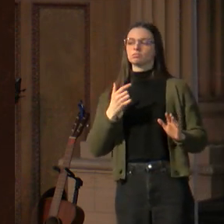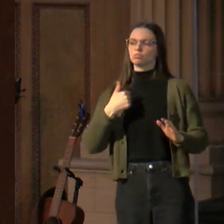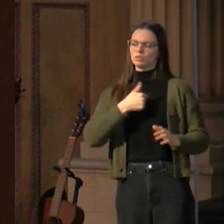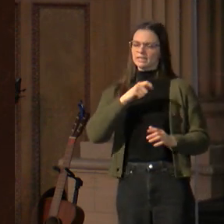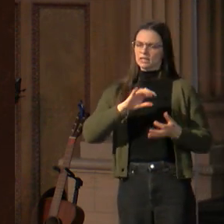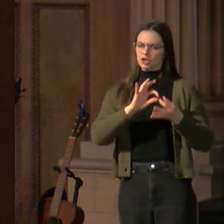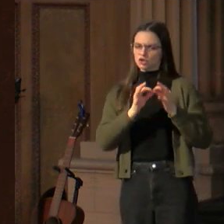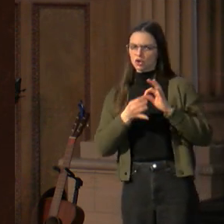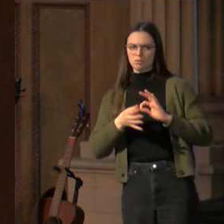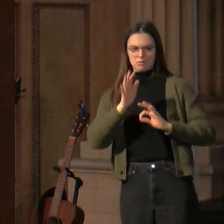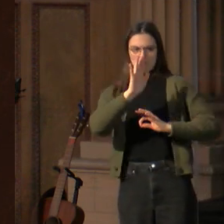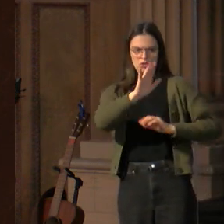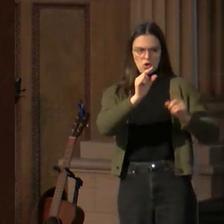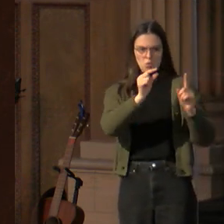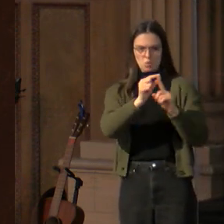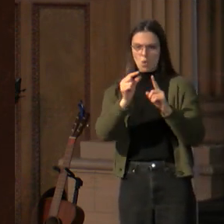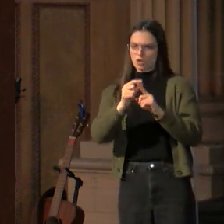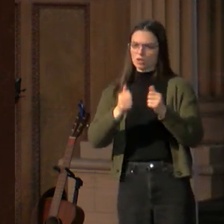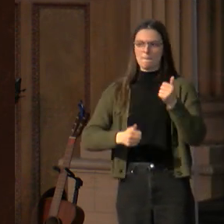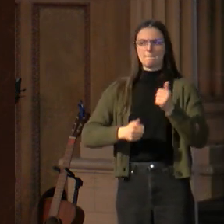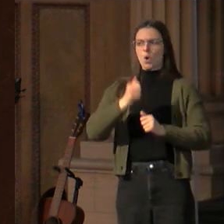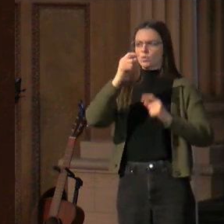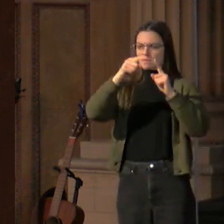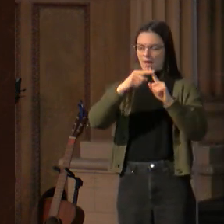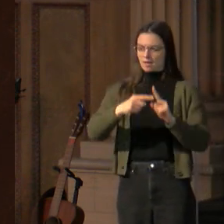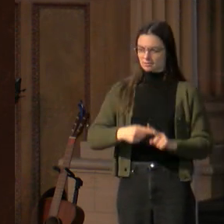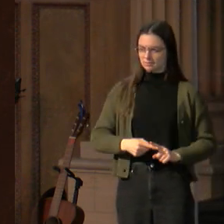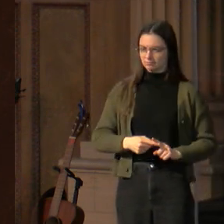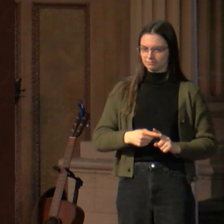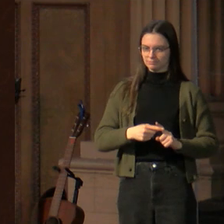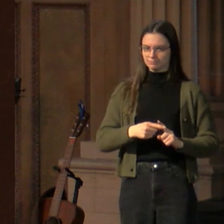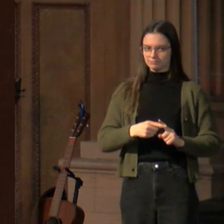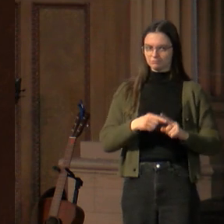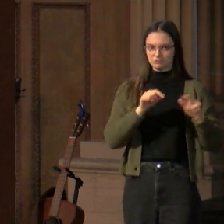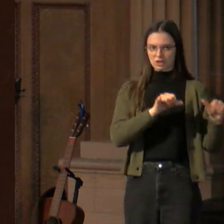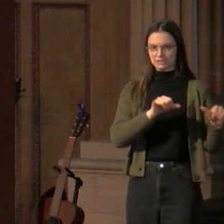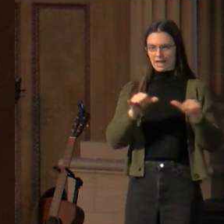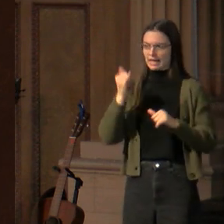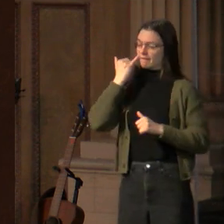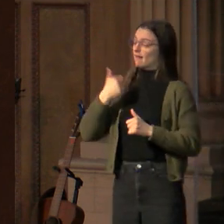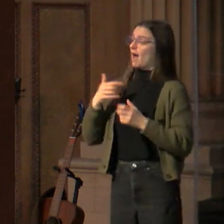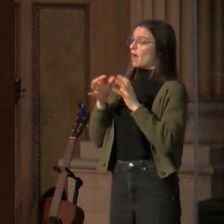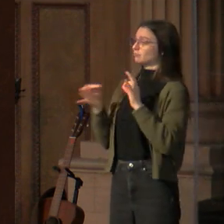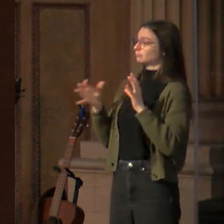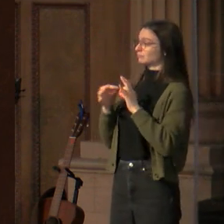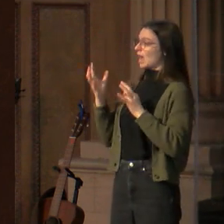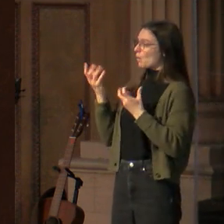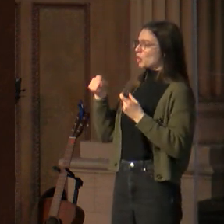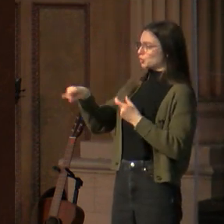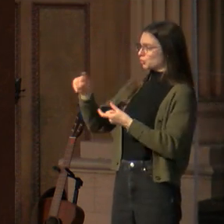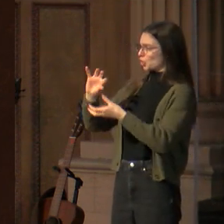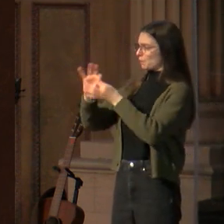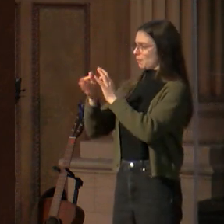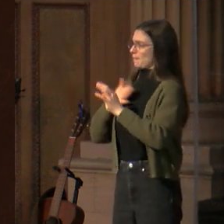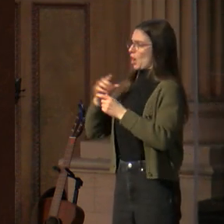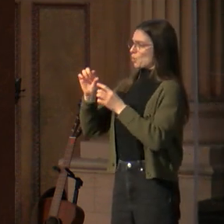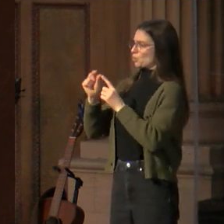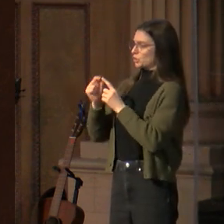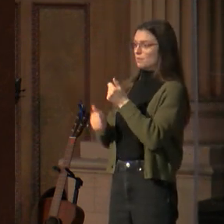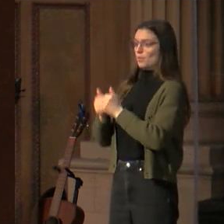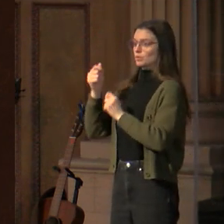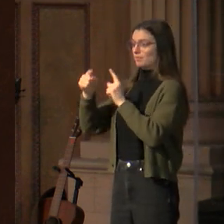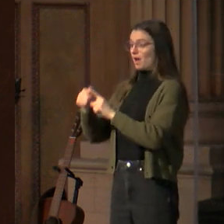We're called to interpret other people's words the same way we would want ours interpreted, which means that we don't twist other people's words.